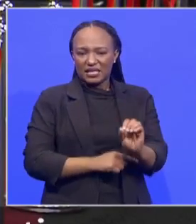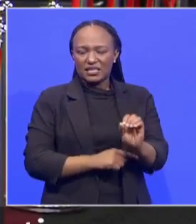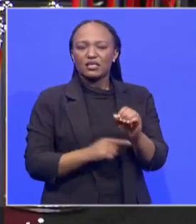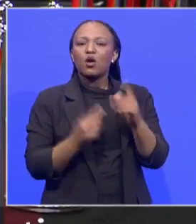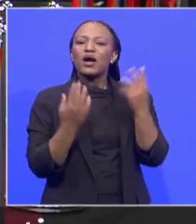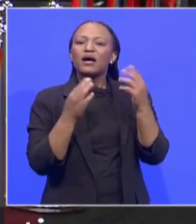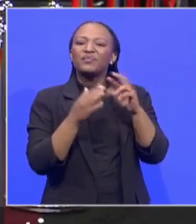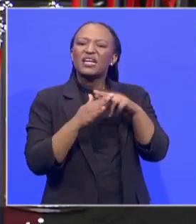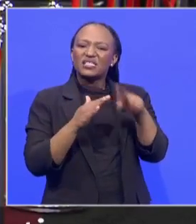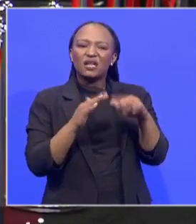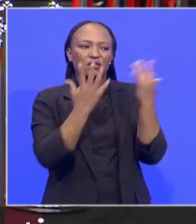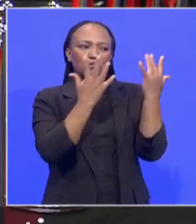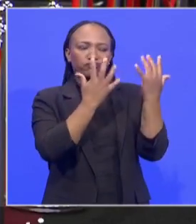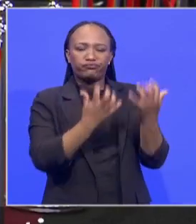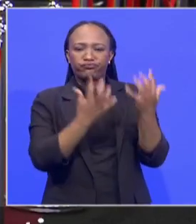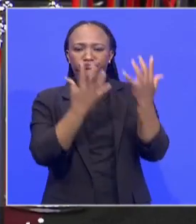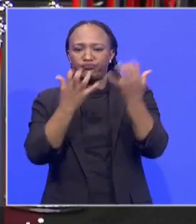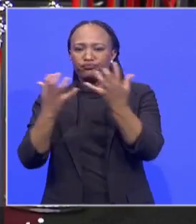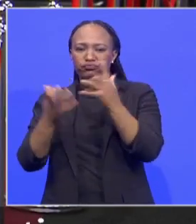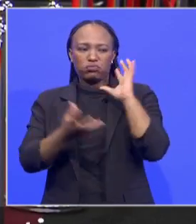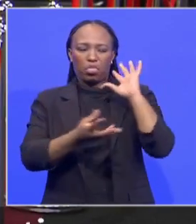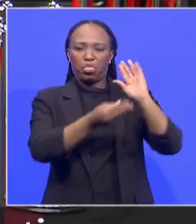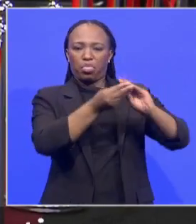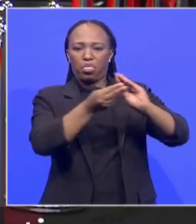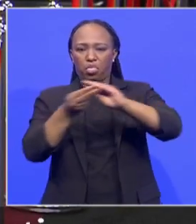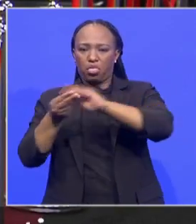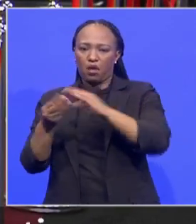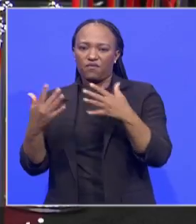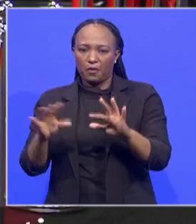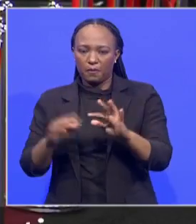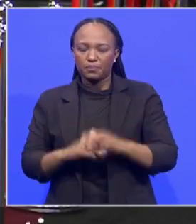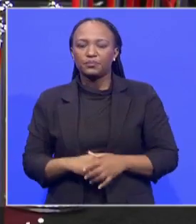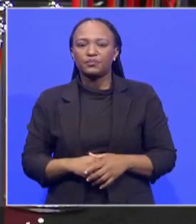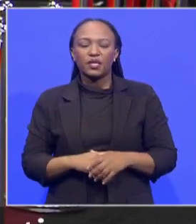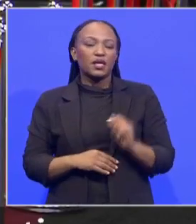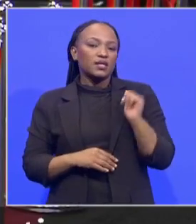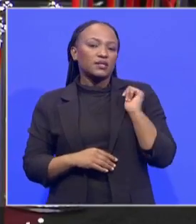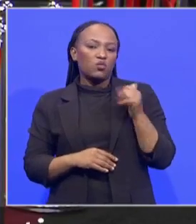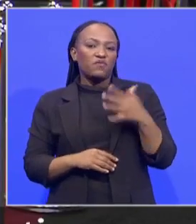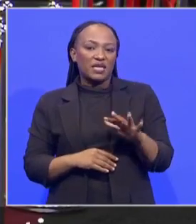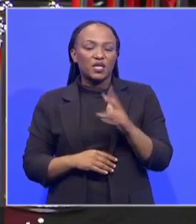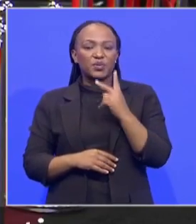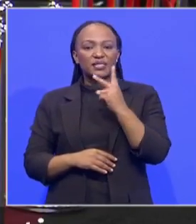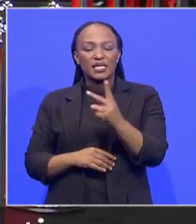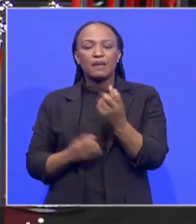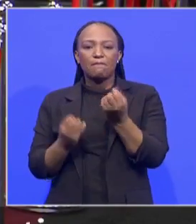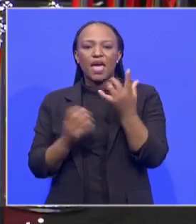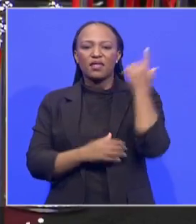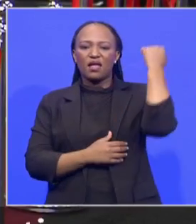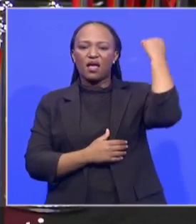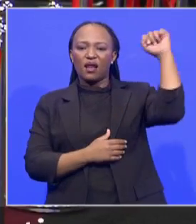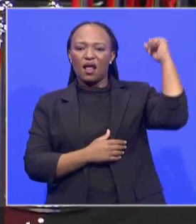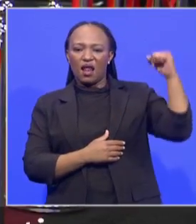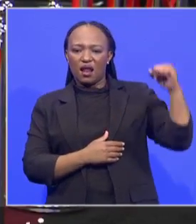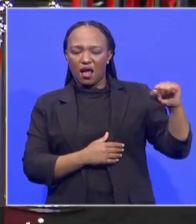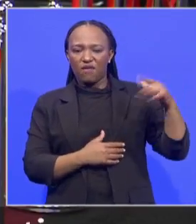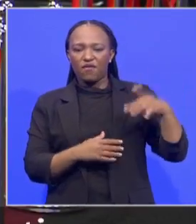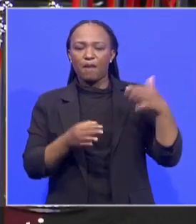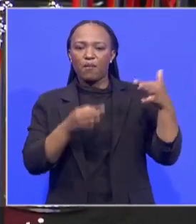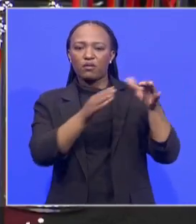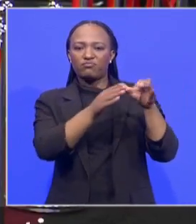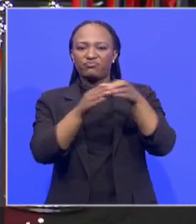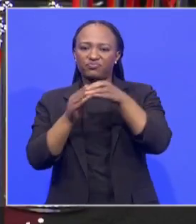to clarify, a number of things, Unite. Yesterday we saw a number of objections, being raised by various political parties.